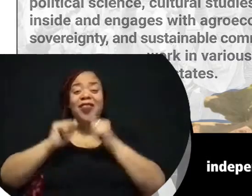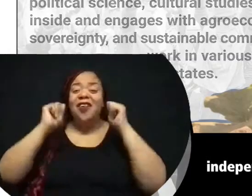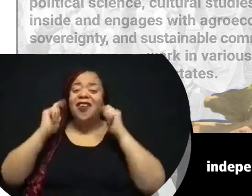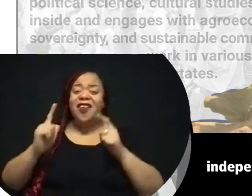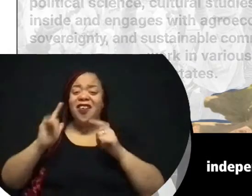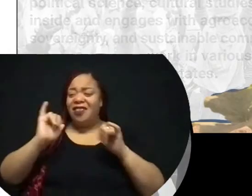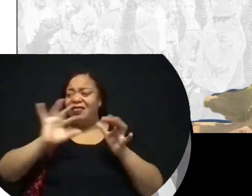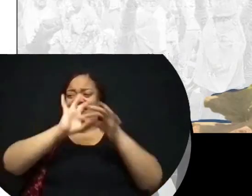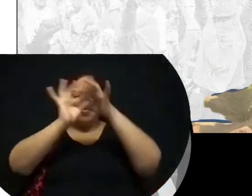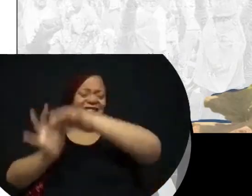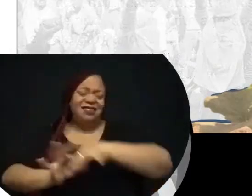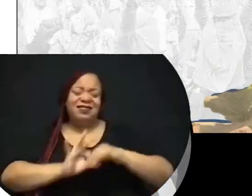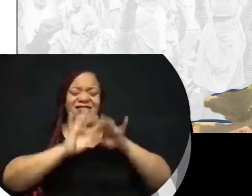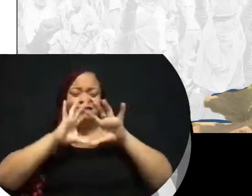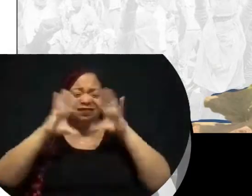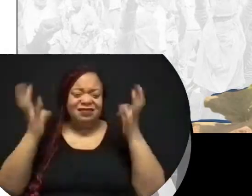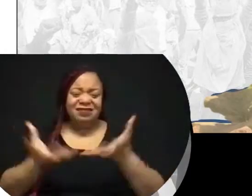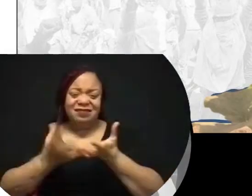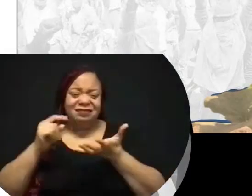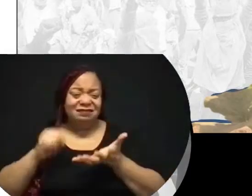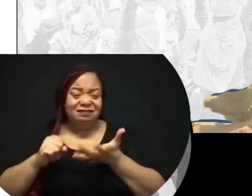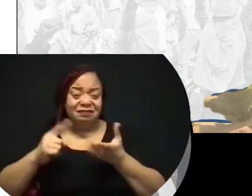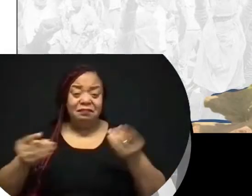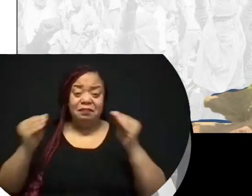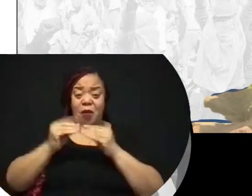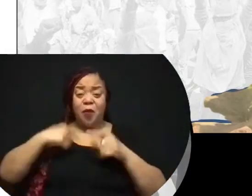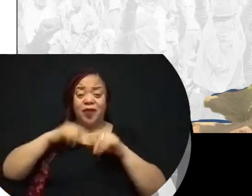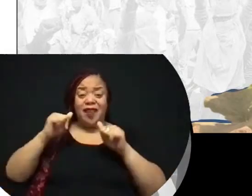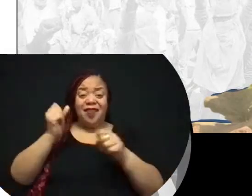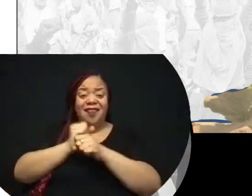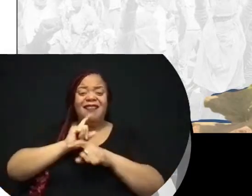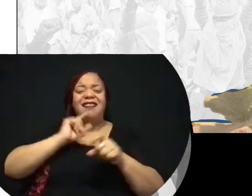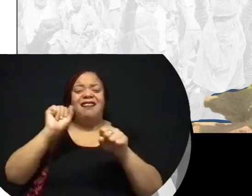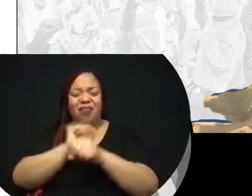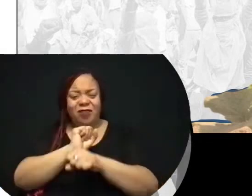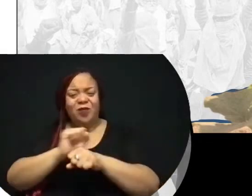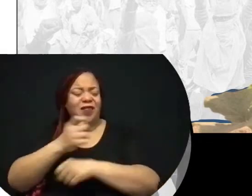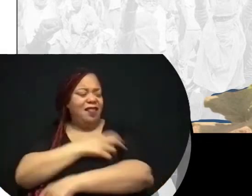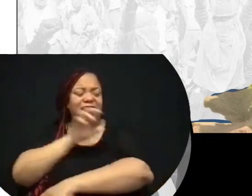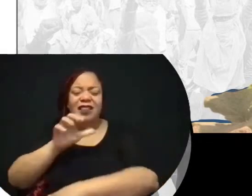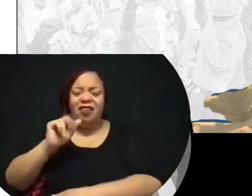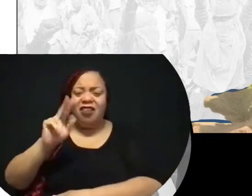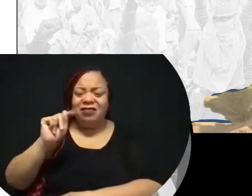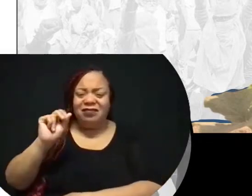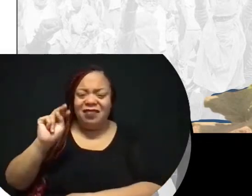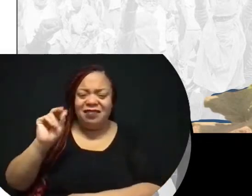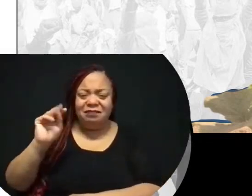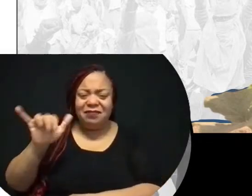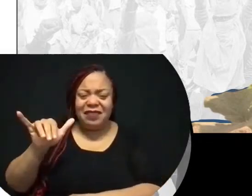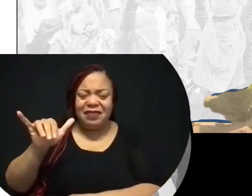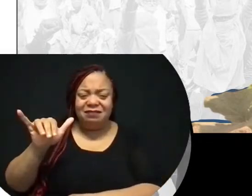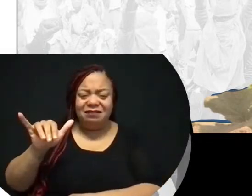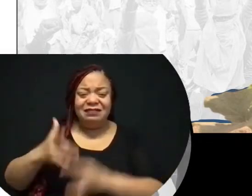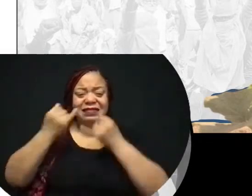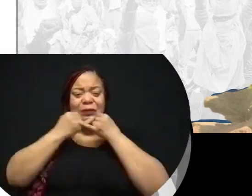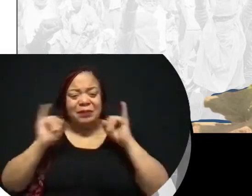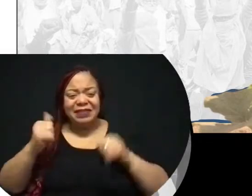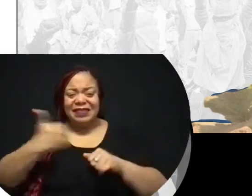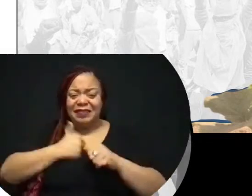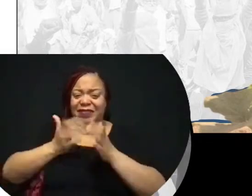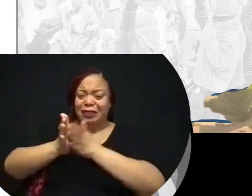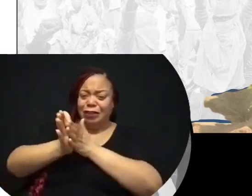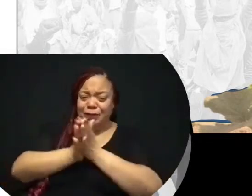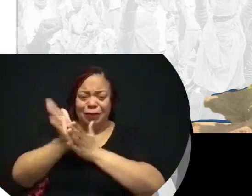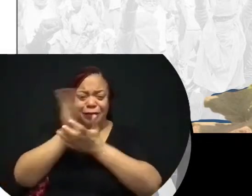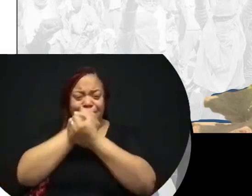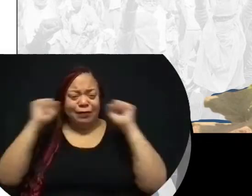self-determination, freedom, and ultimately progress, you know, as a people, free from